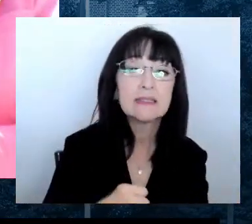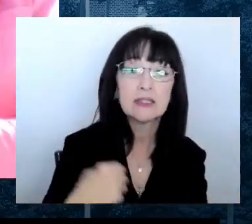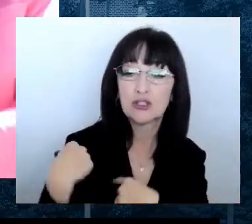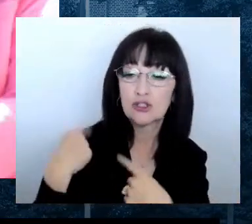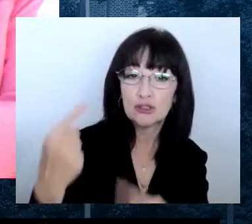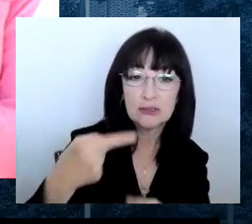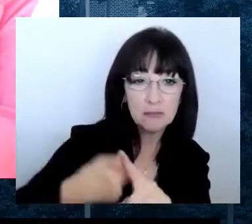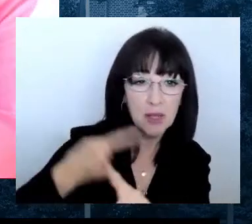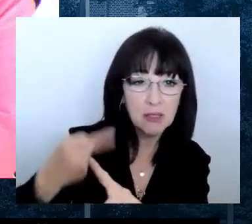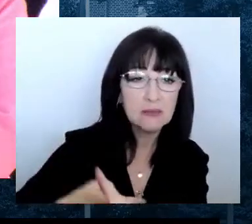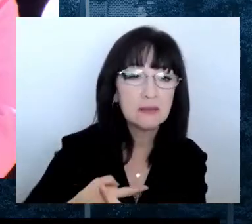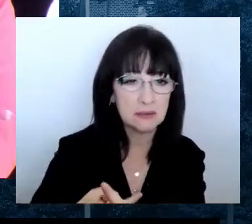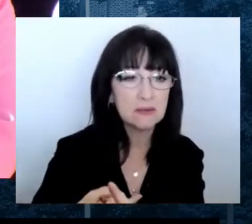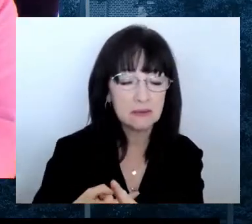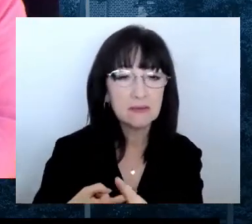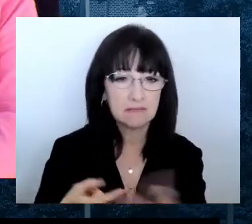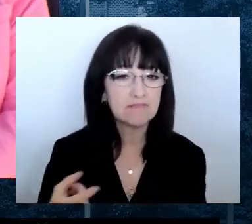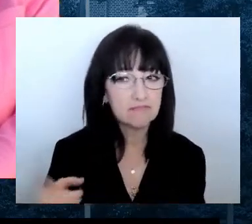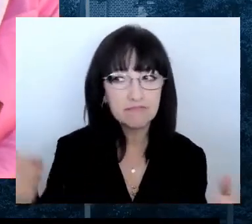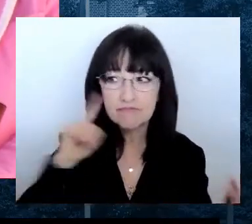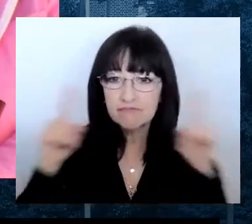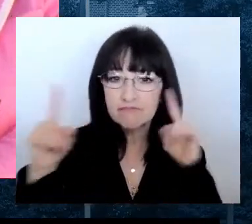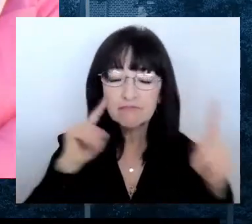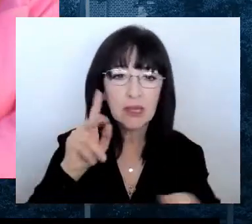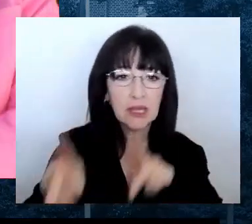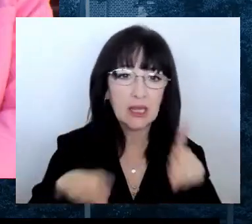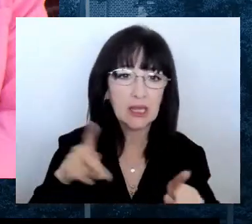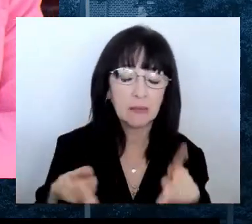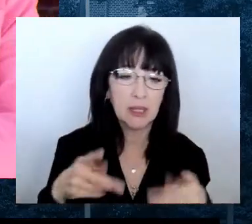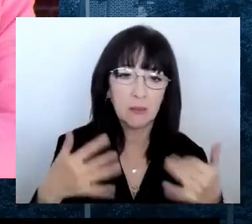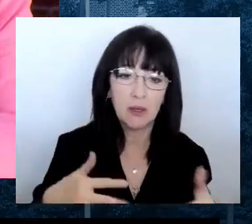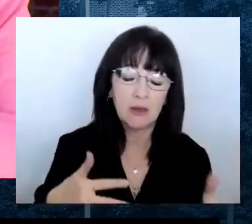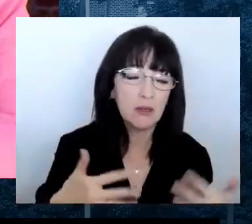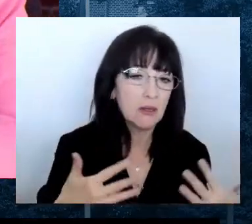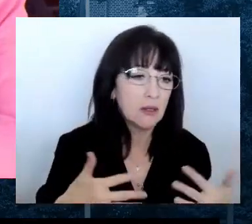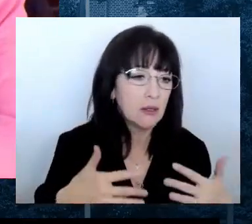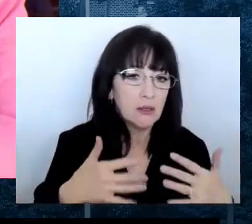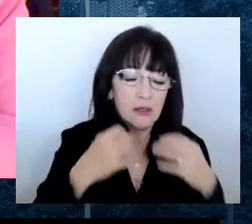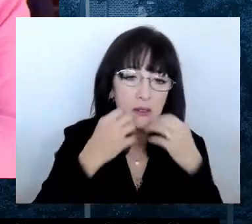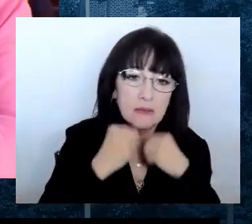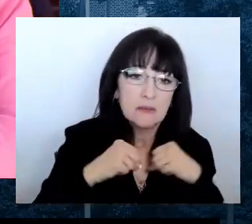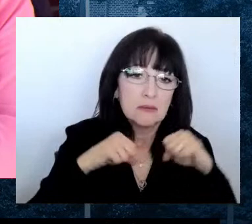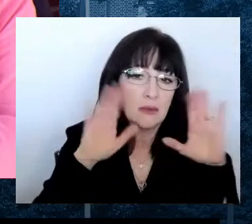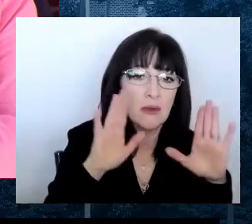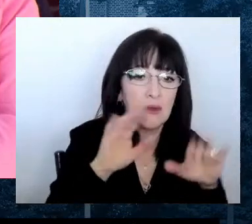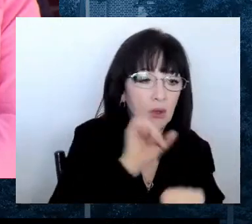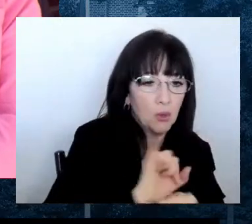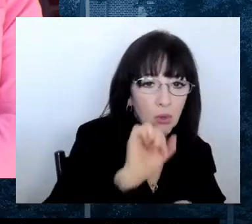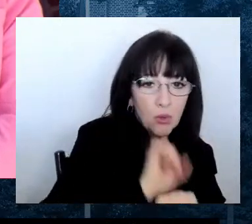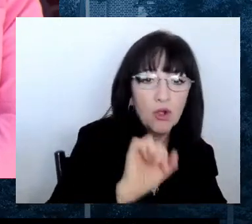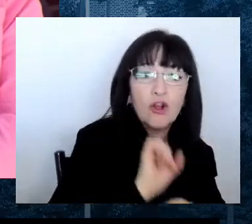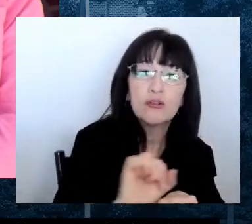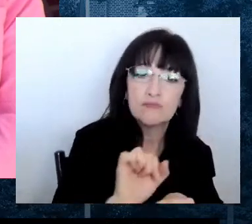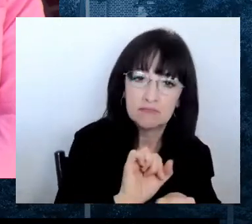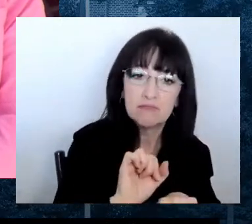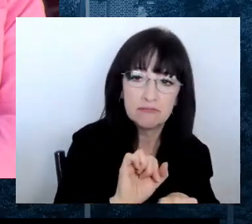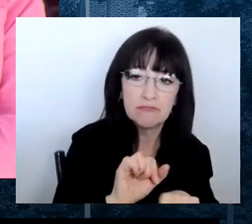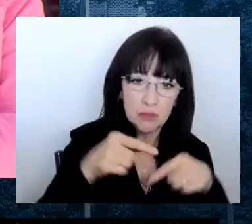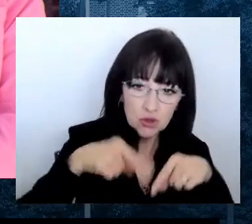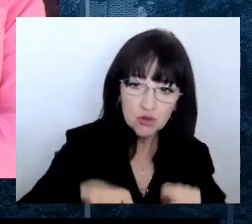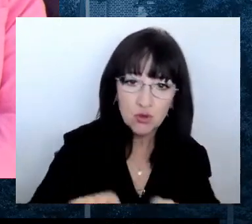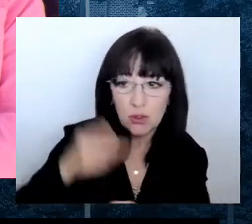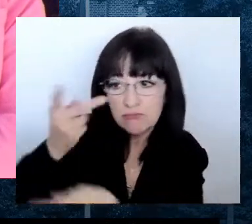paid family and medical leave. But one that always stuck out to me was a quarter of the working